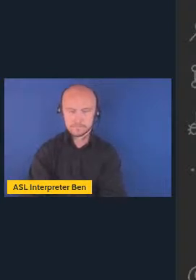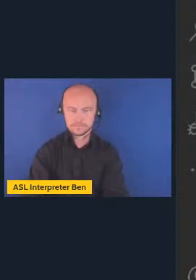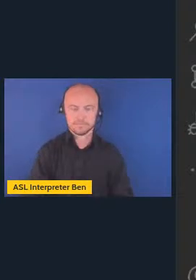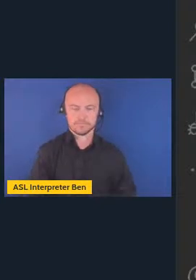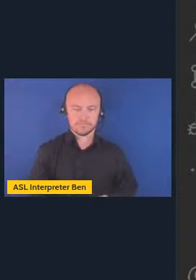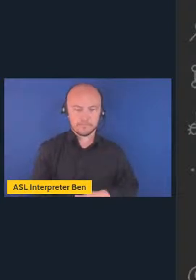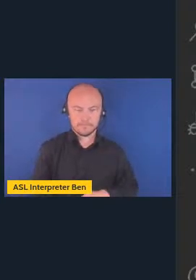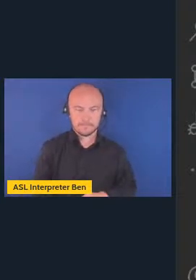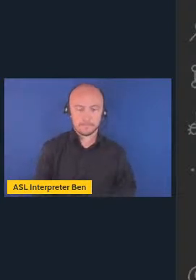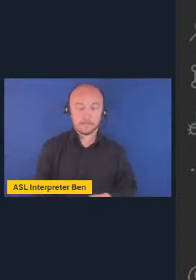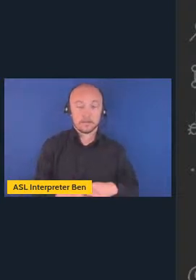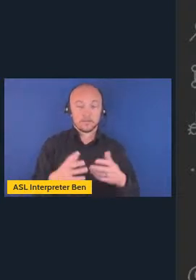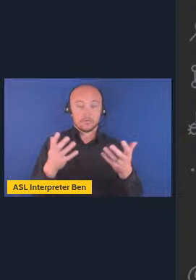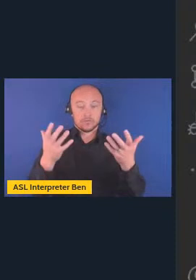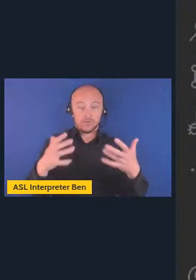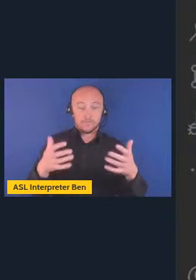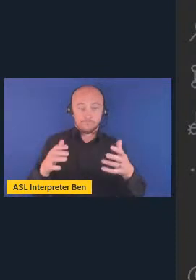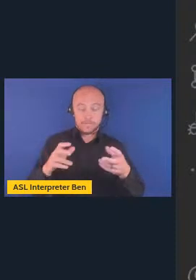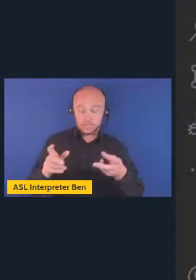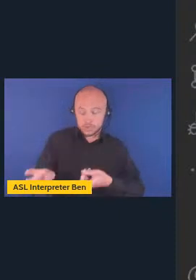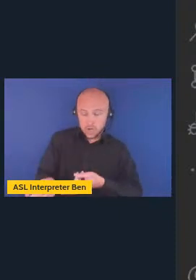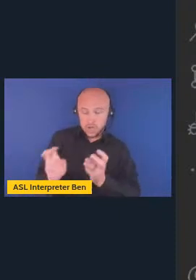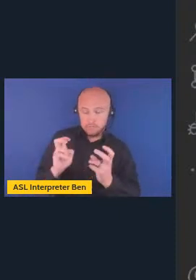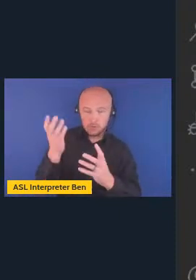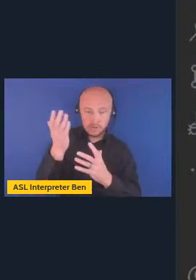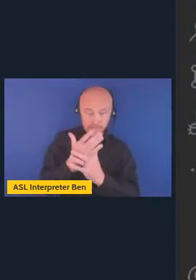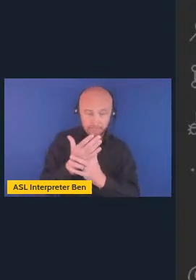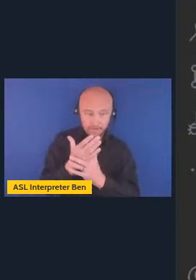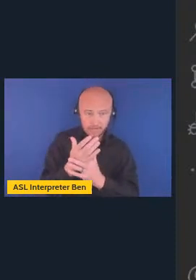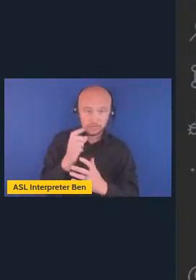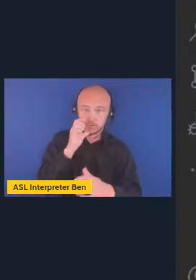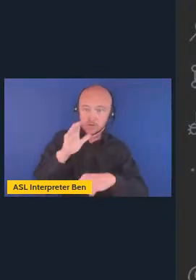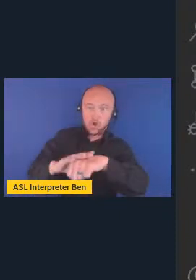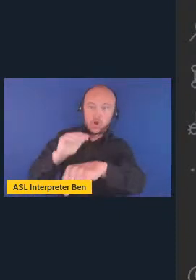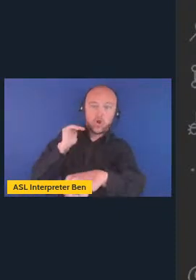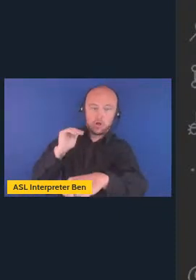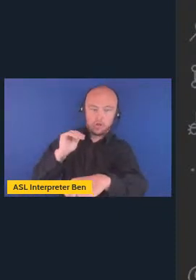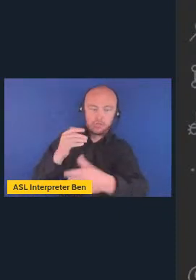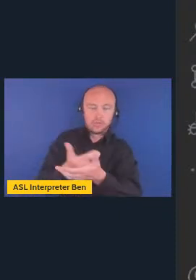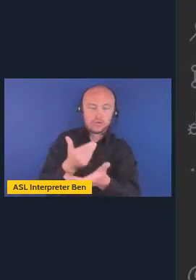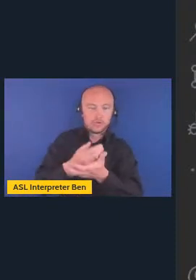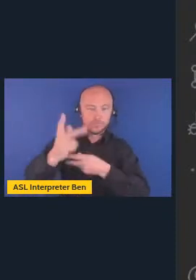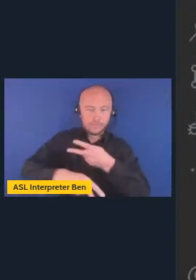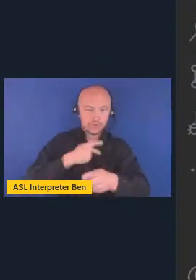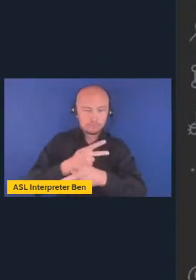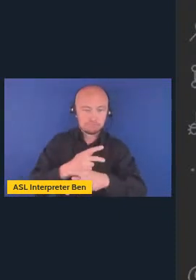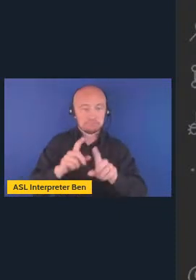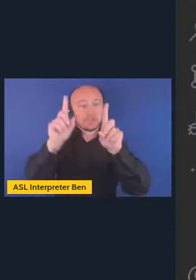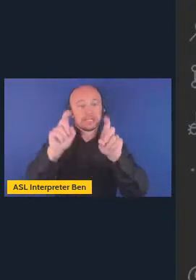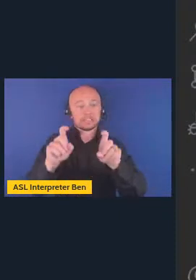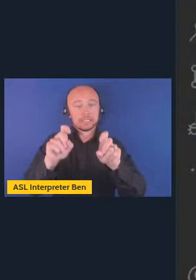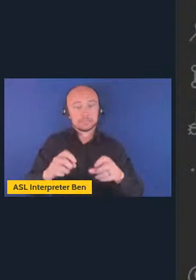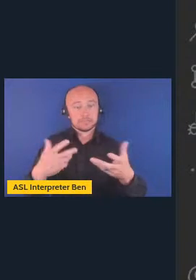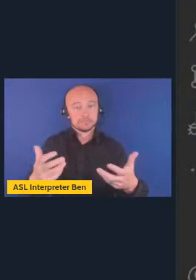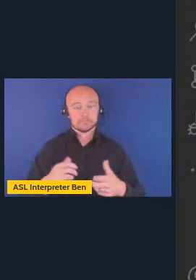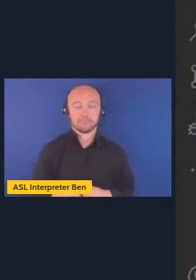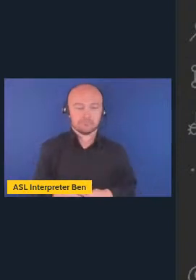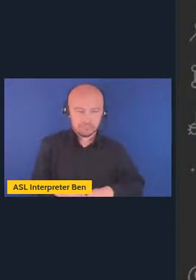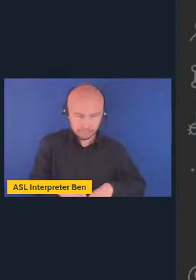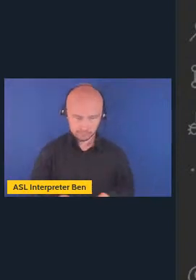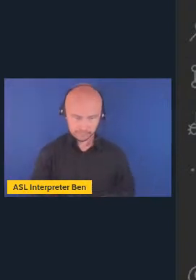that once I'm updating a file, it doesn't call the uppercase in the new version. So we can test this. So we